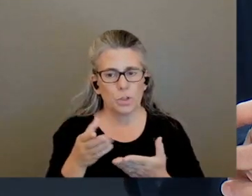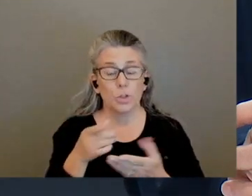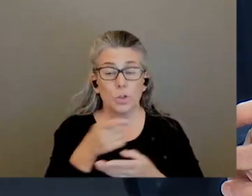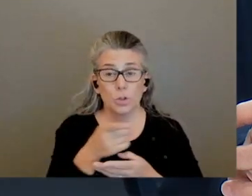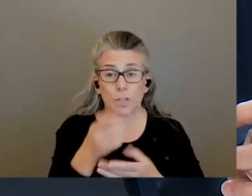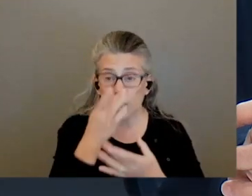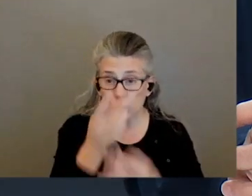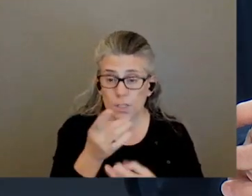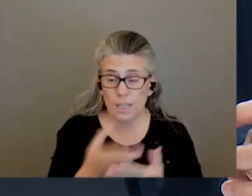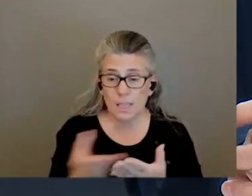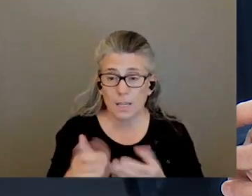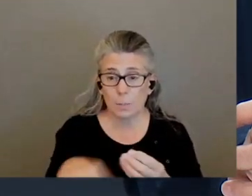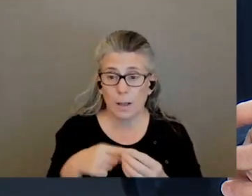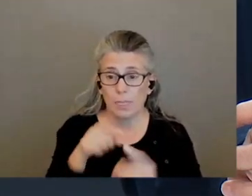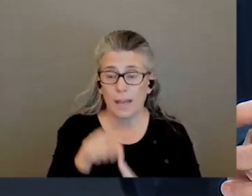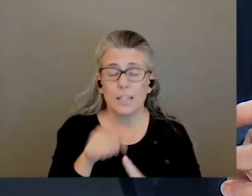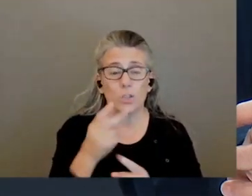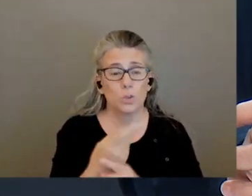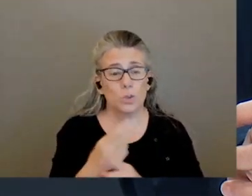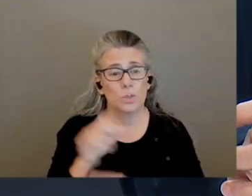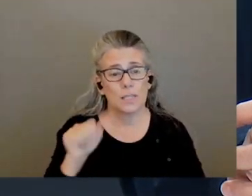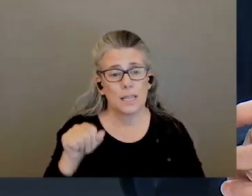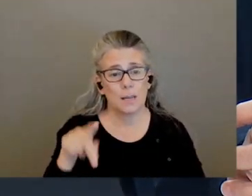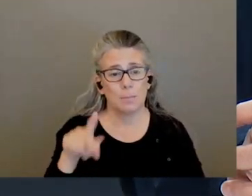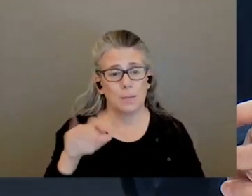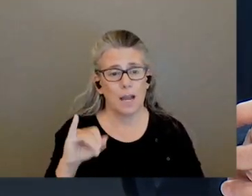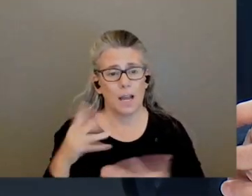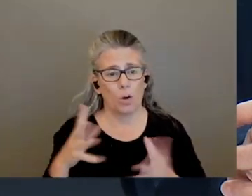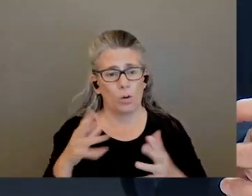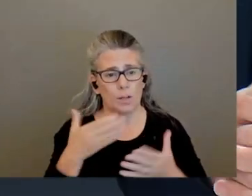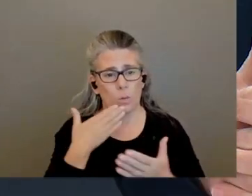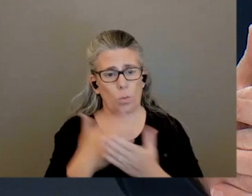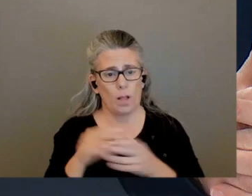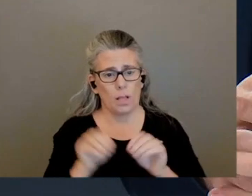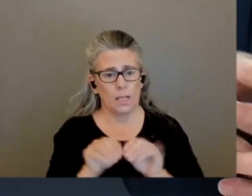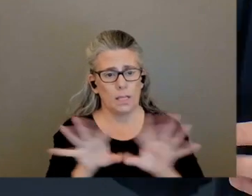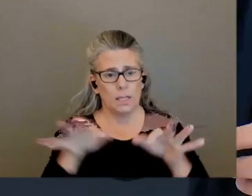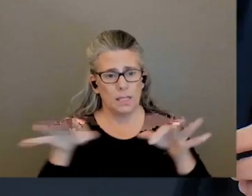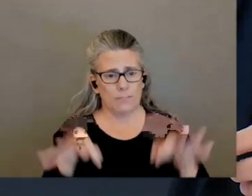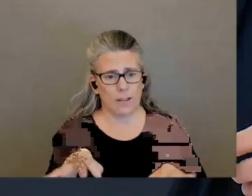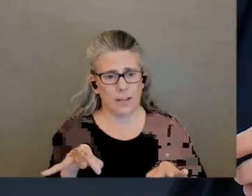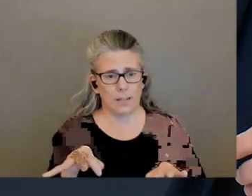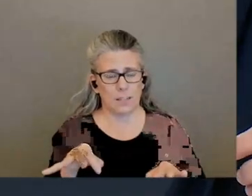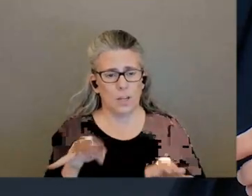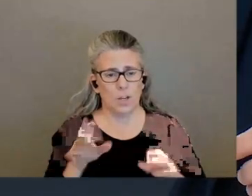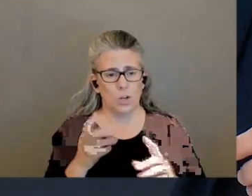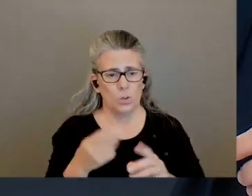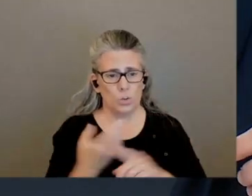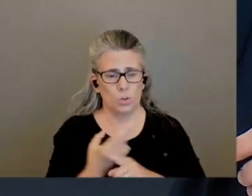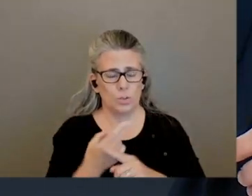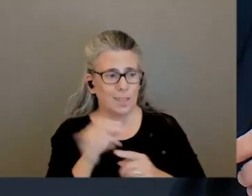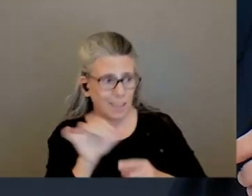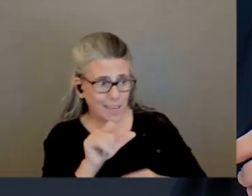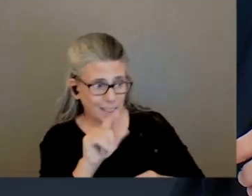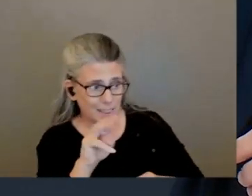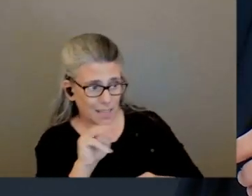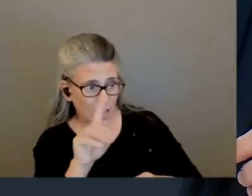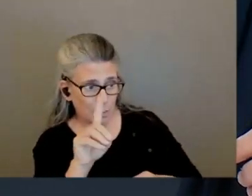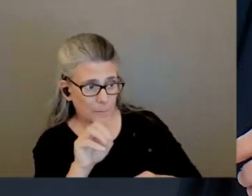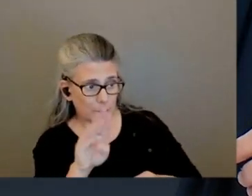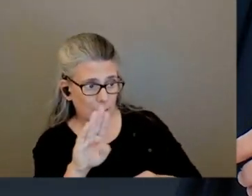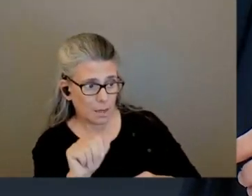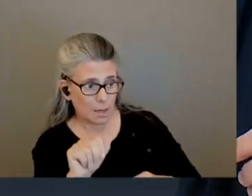API, a well-defined API to access them. Like Lambda function, for example? Lambda function,